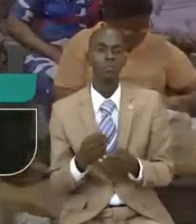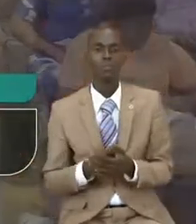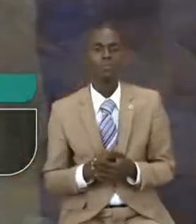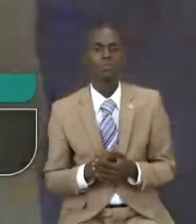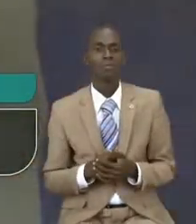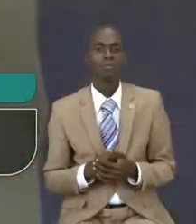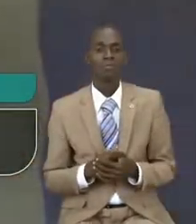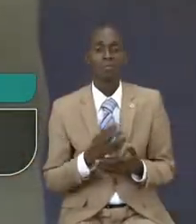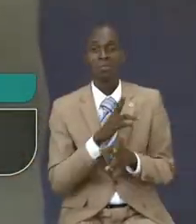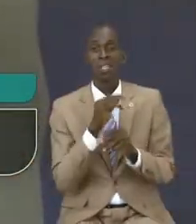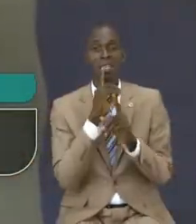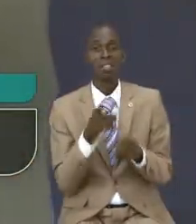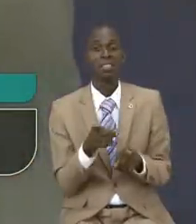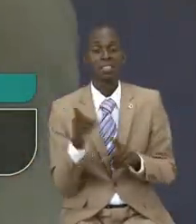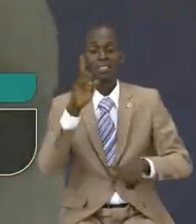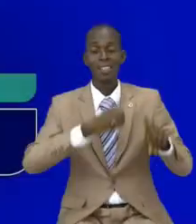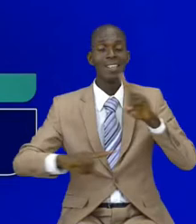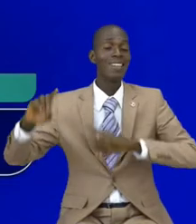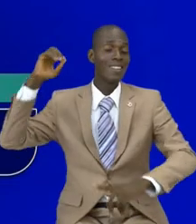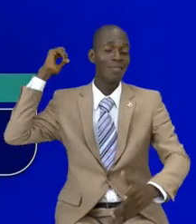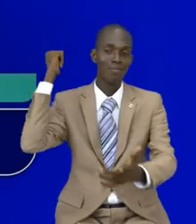Yeah. See your amen.